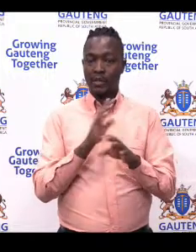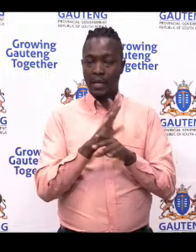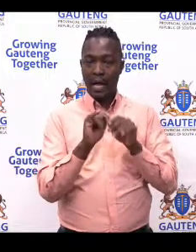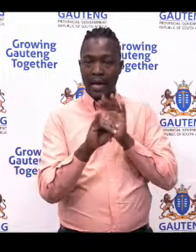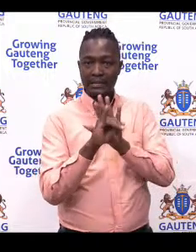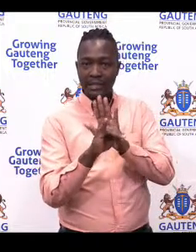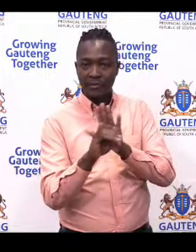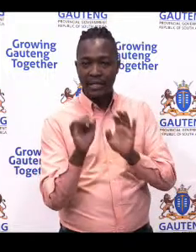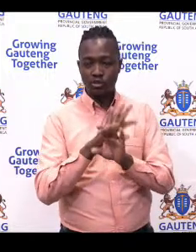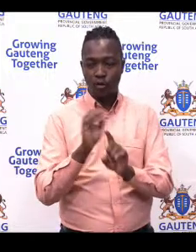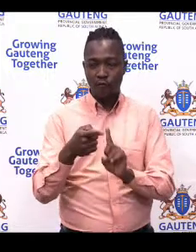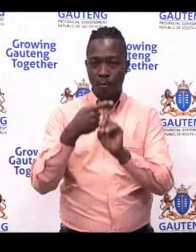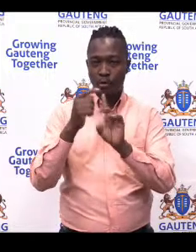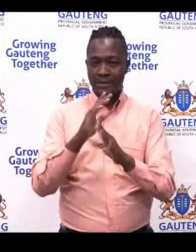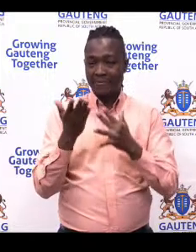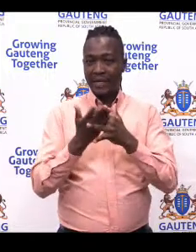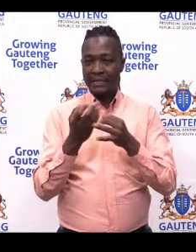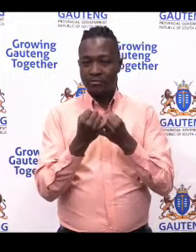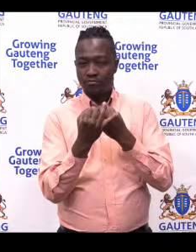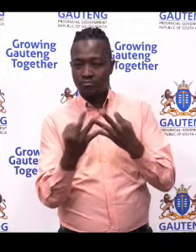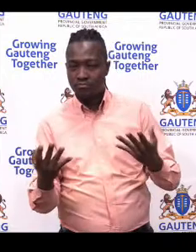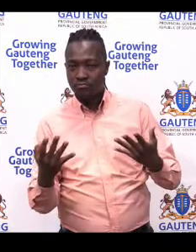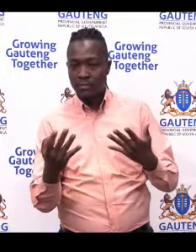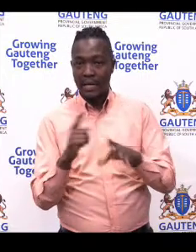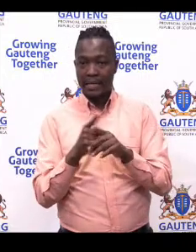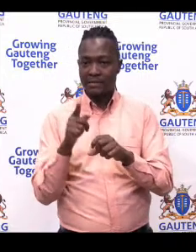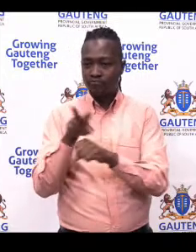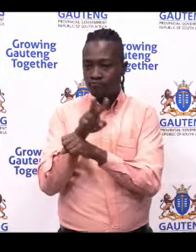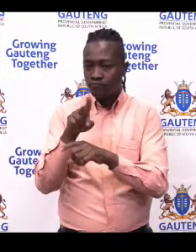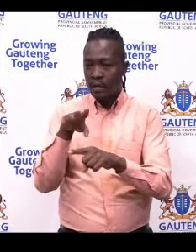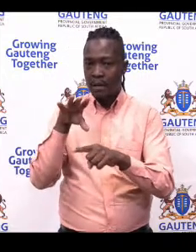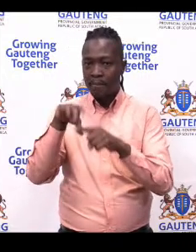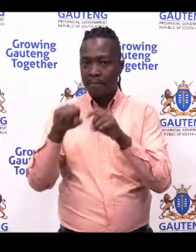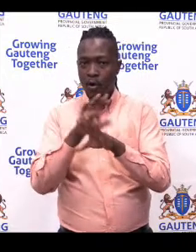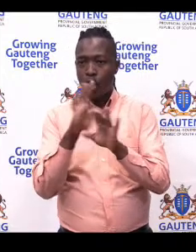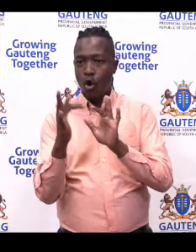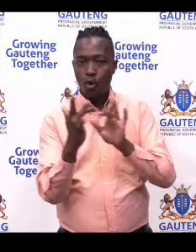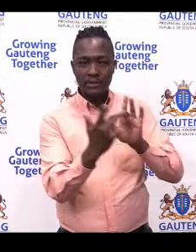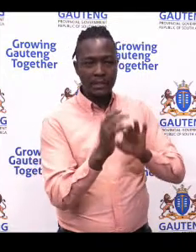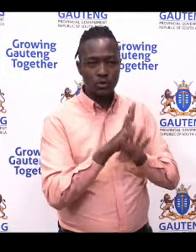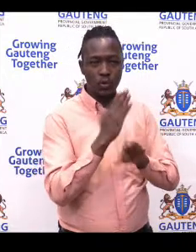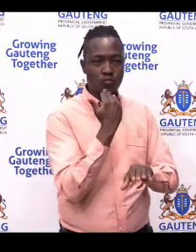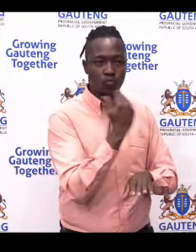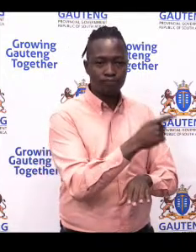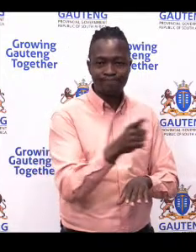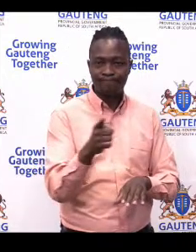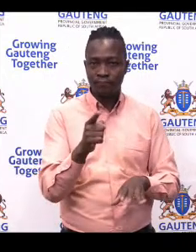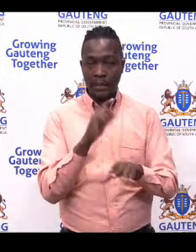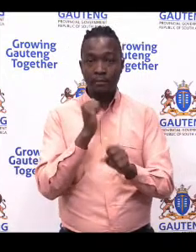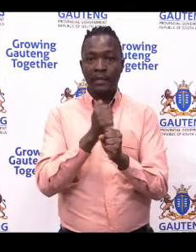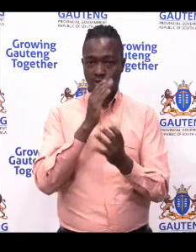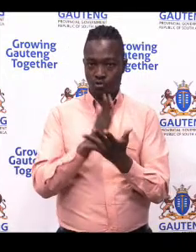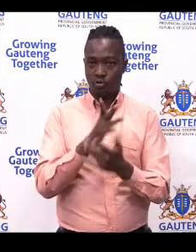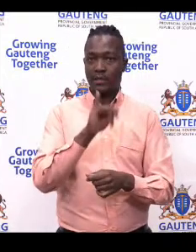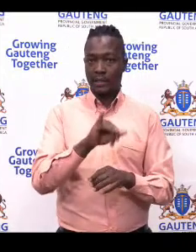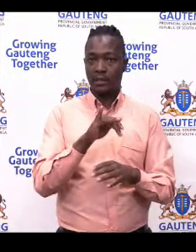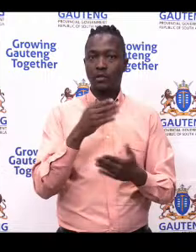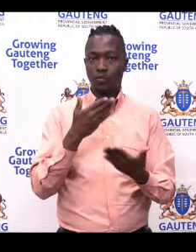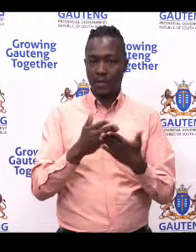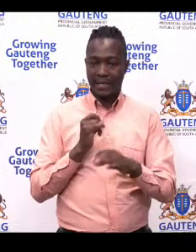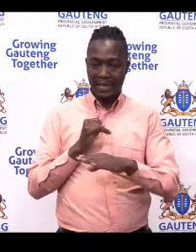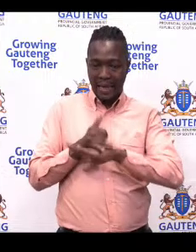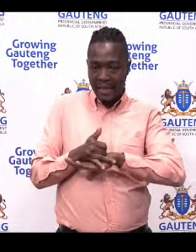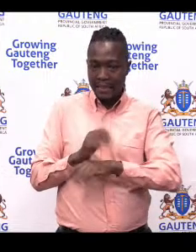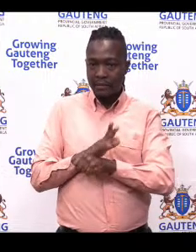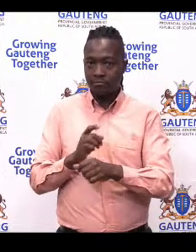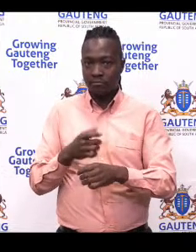of positive cases, expeditiously tracking and tracing contacts, and making sure that we are able to early put